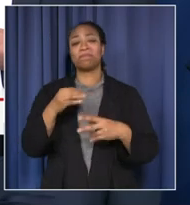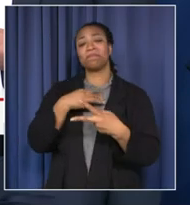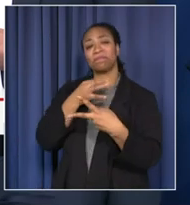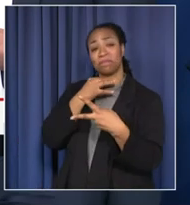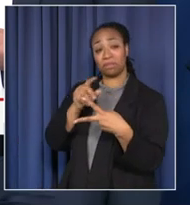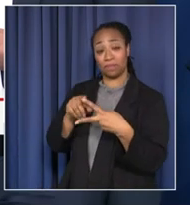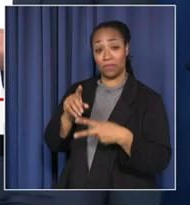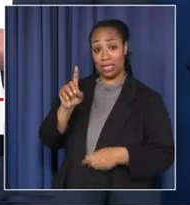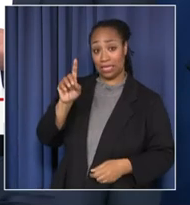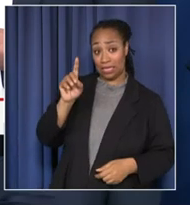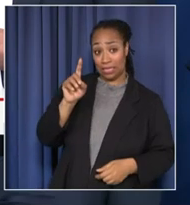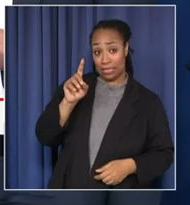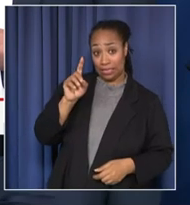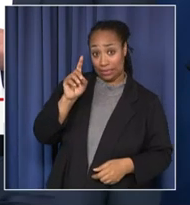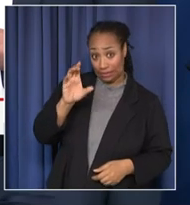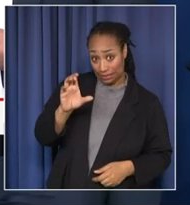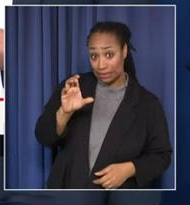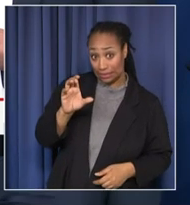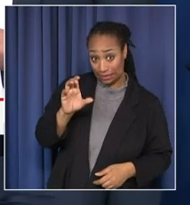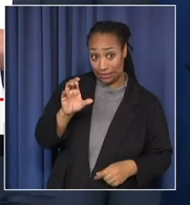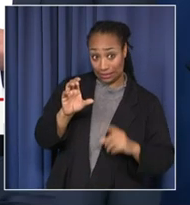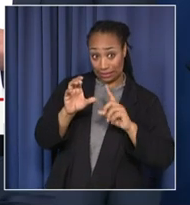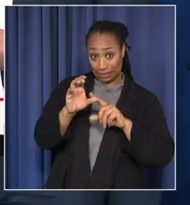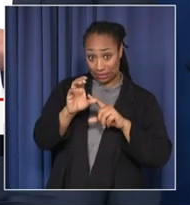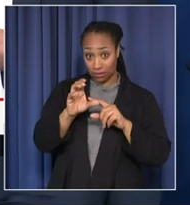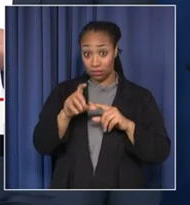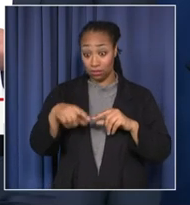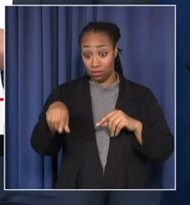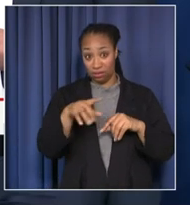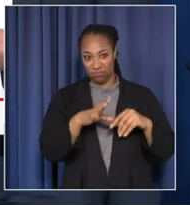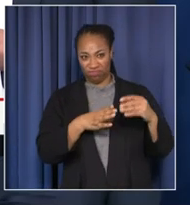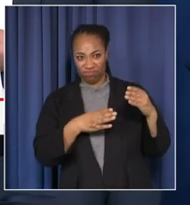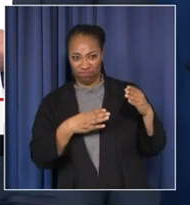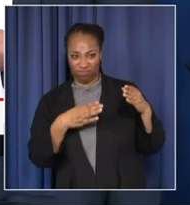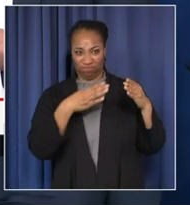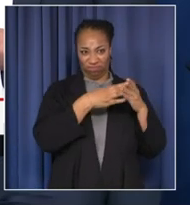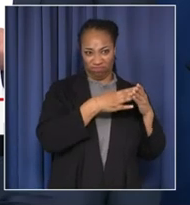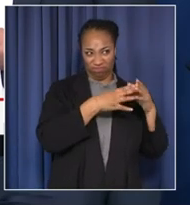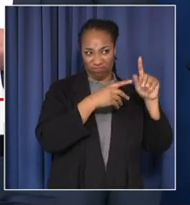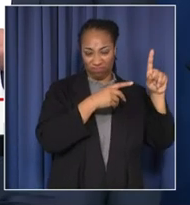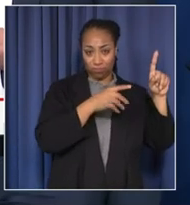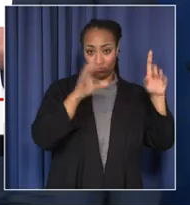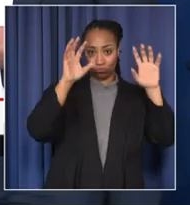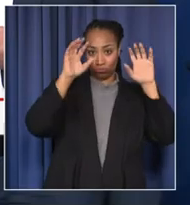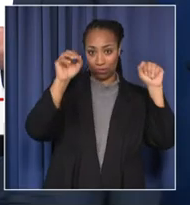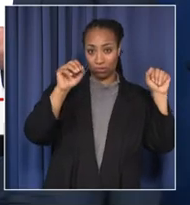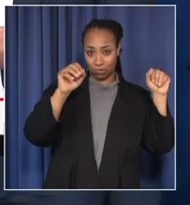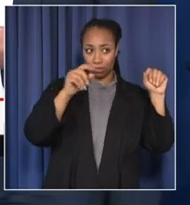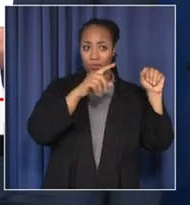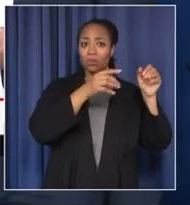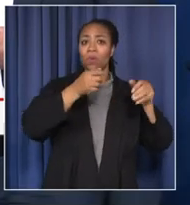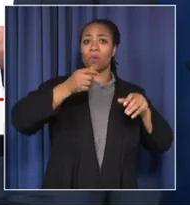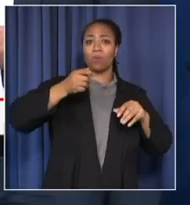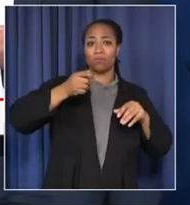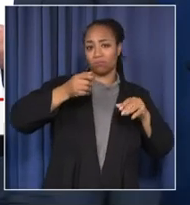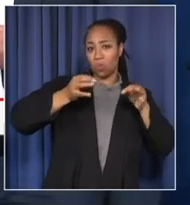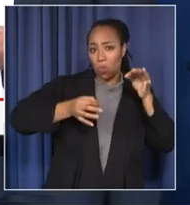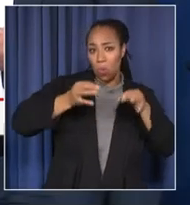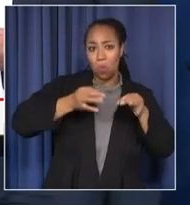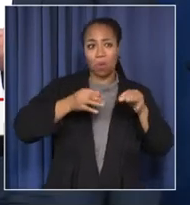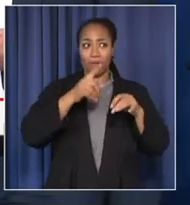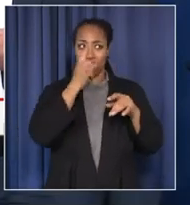or anything else? And how much do you expect the GOP Congress to be involved in blocking bills through the D.C.